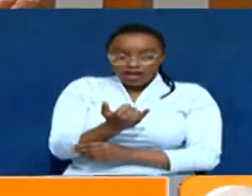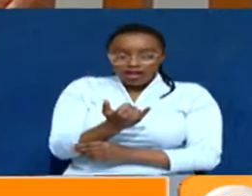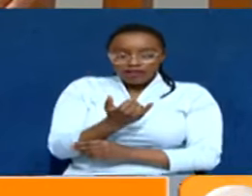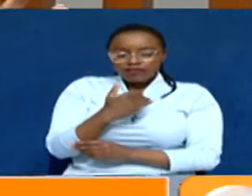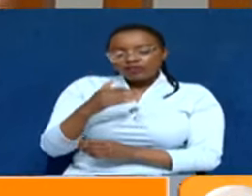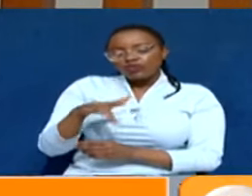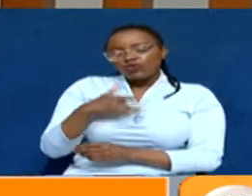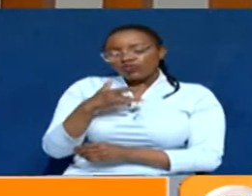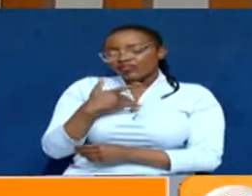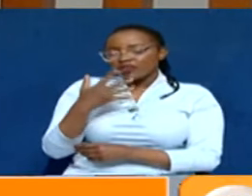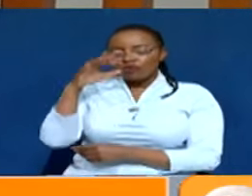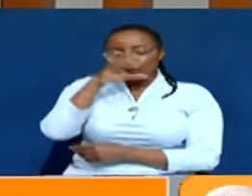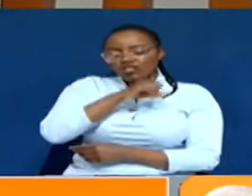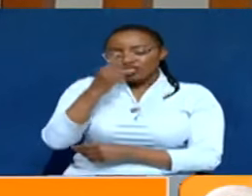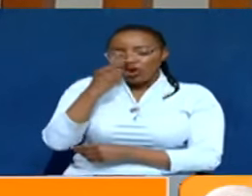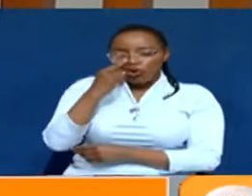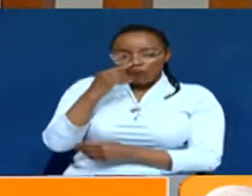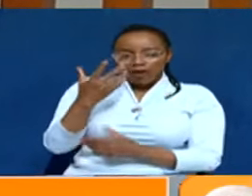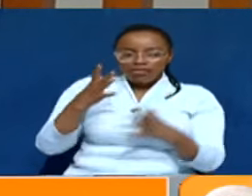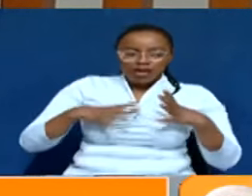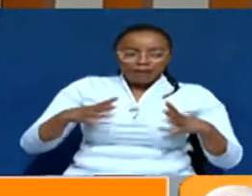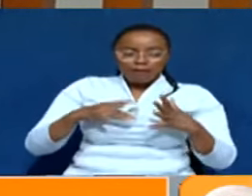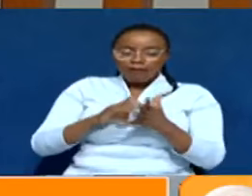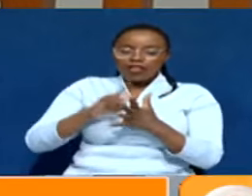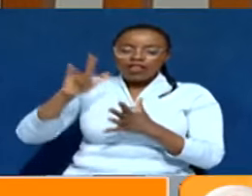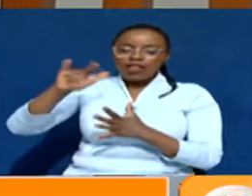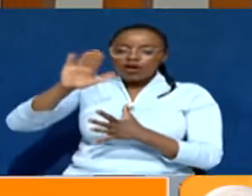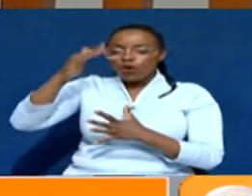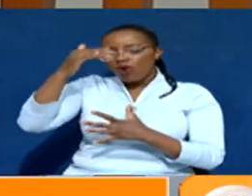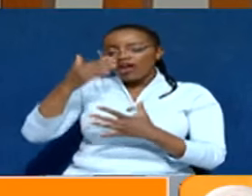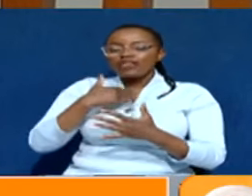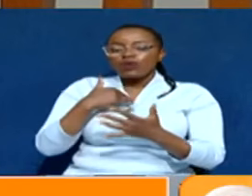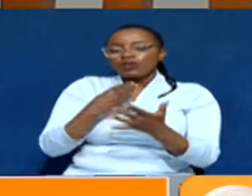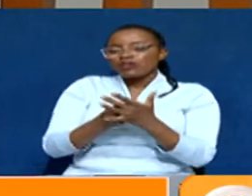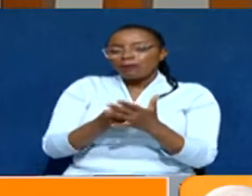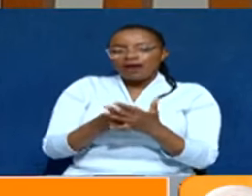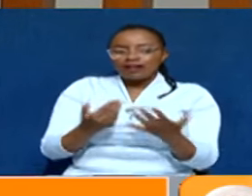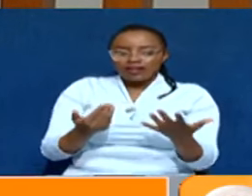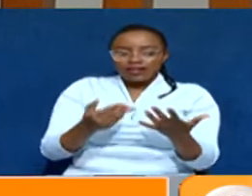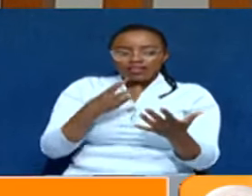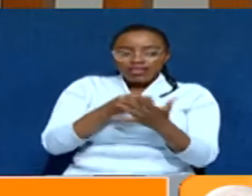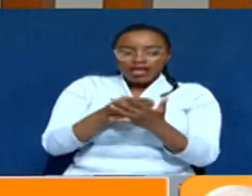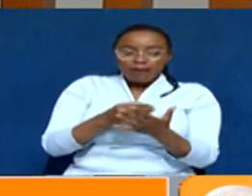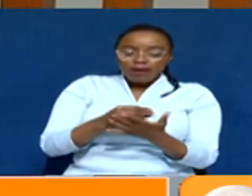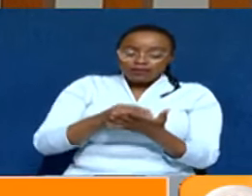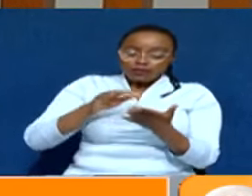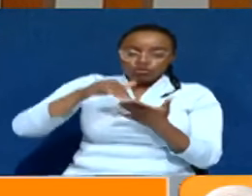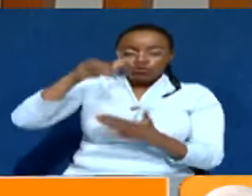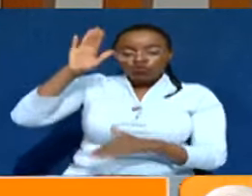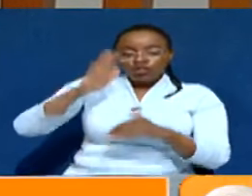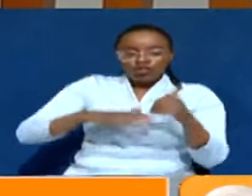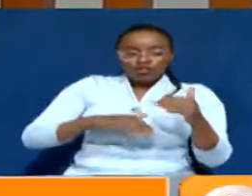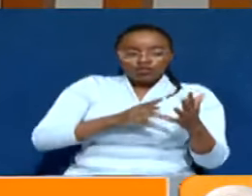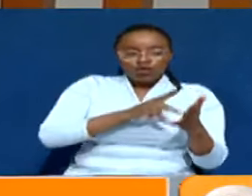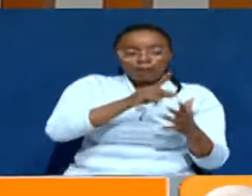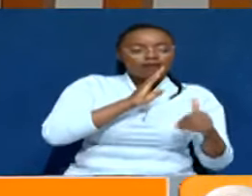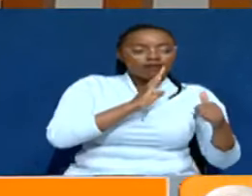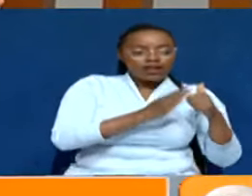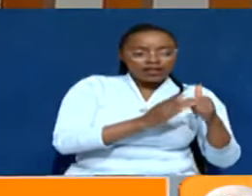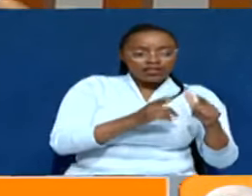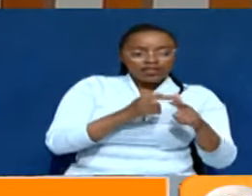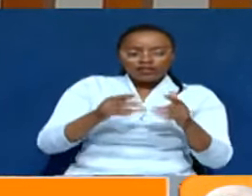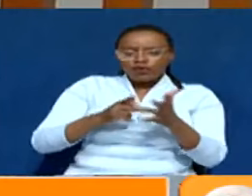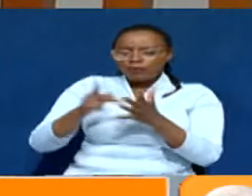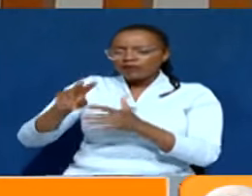of homesick, and others go outside there because of the money, because the money is a little bit more. You're paid 900 here, you'll be